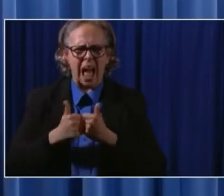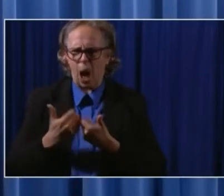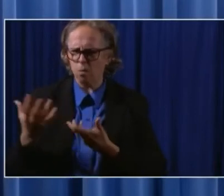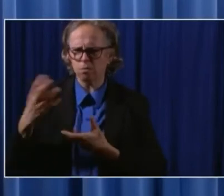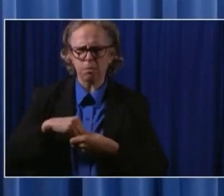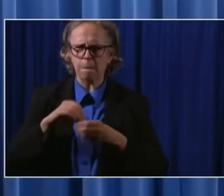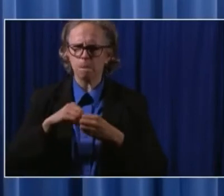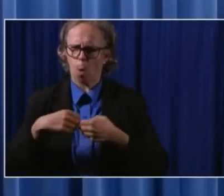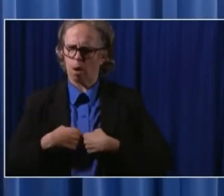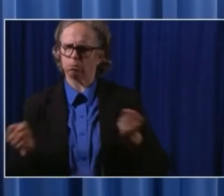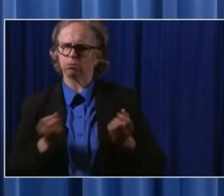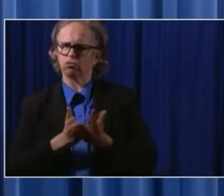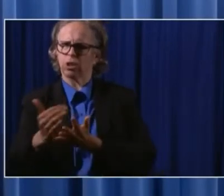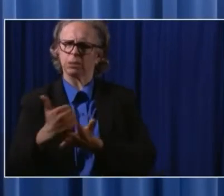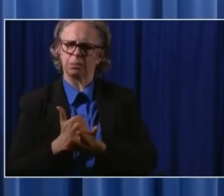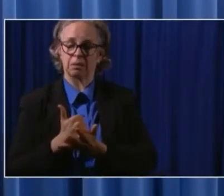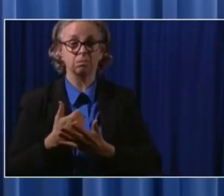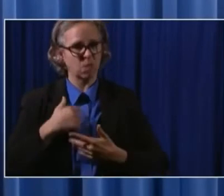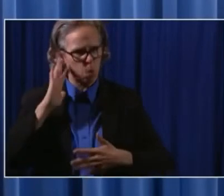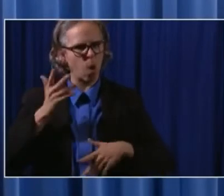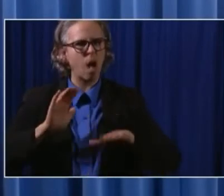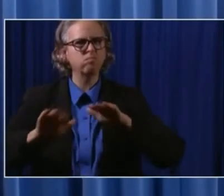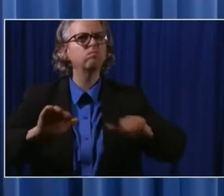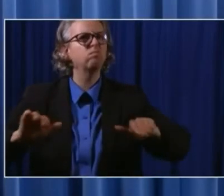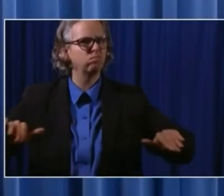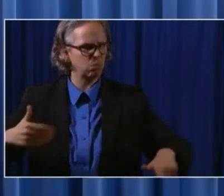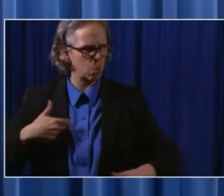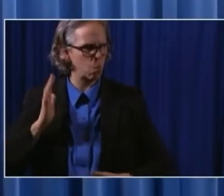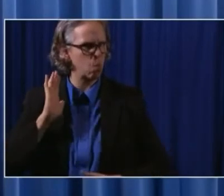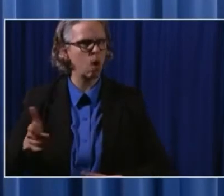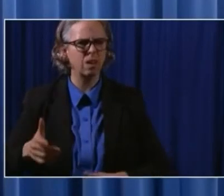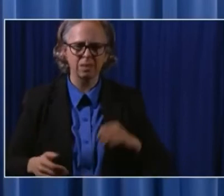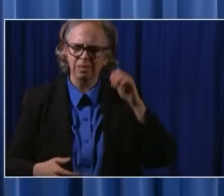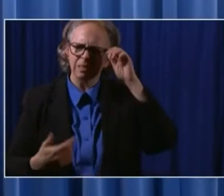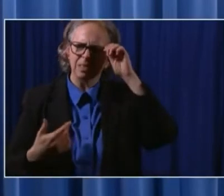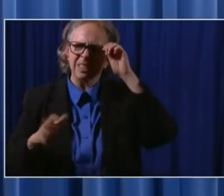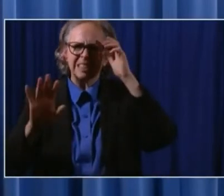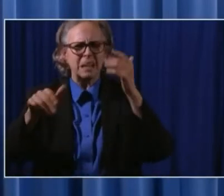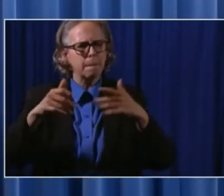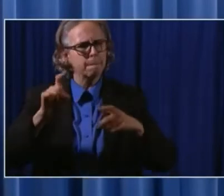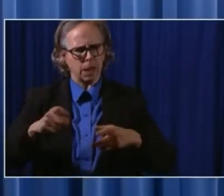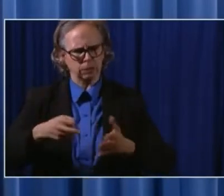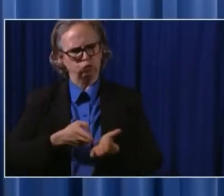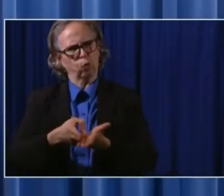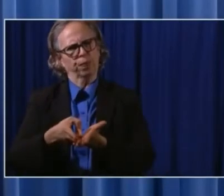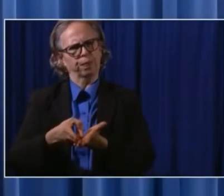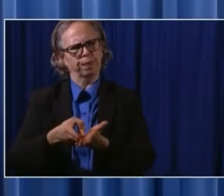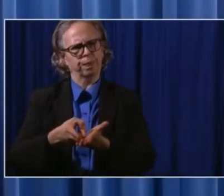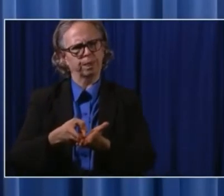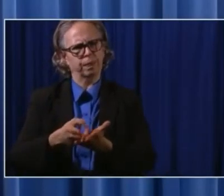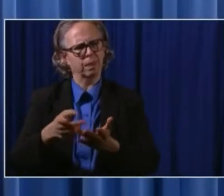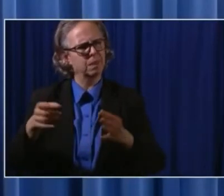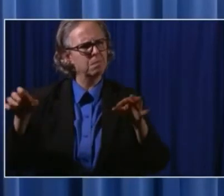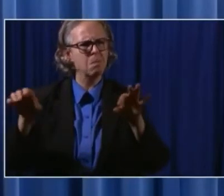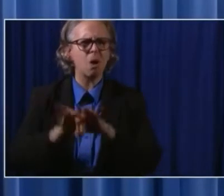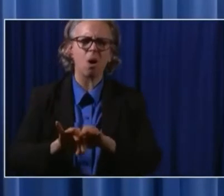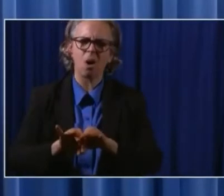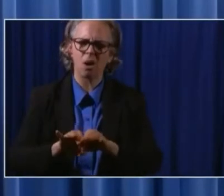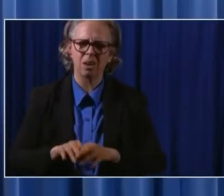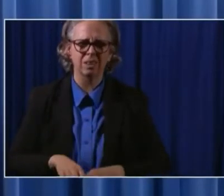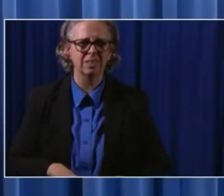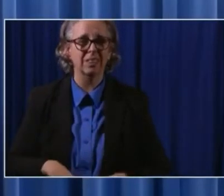to the process. Transparency, as they say, light is a great disinfectant, not my quote,